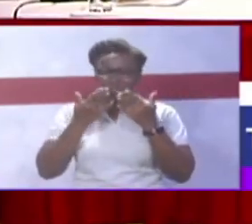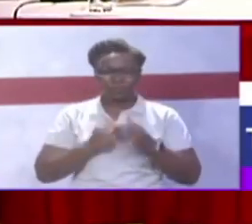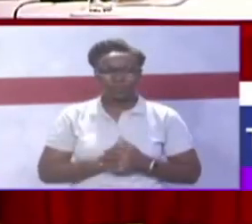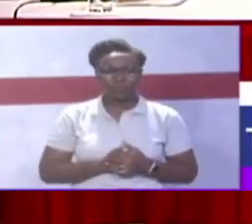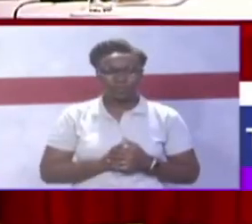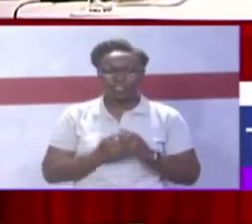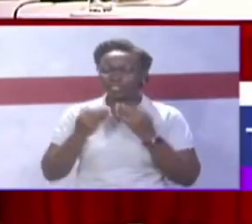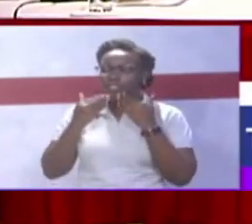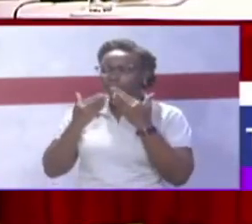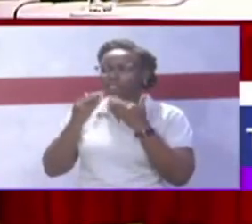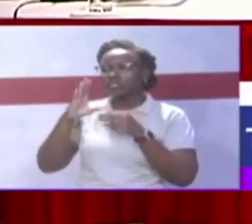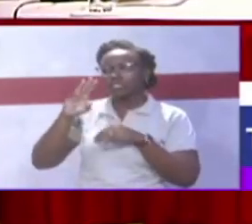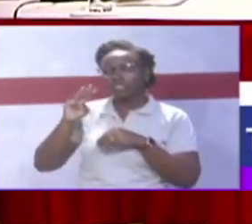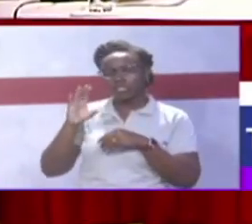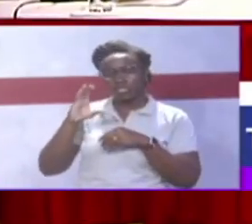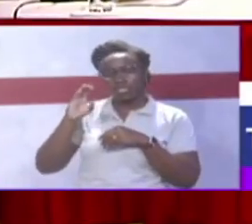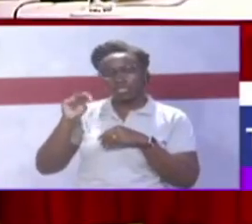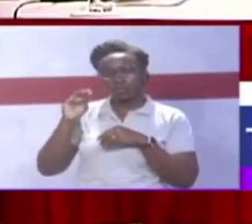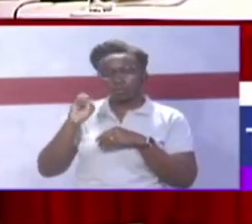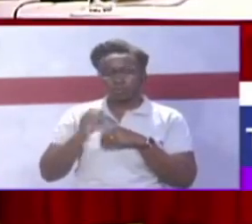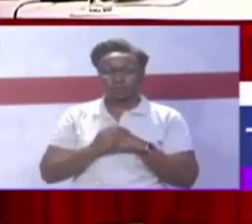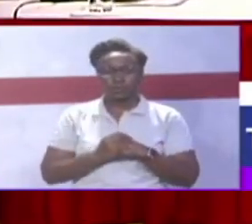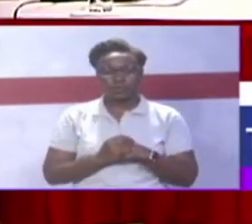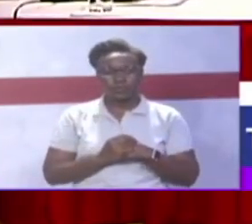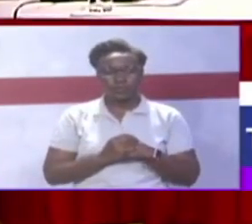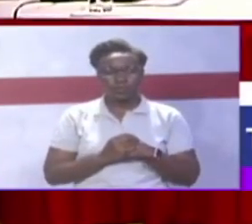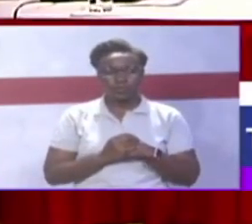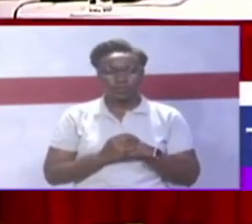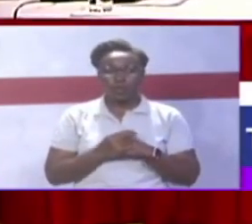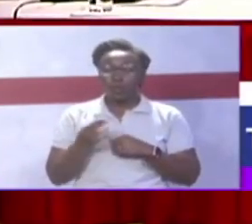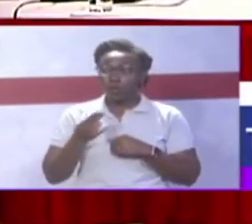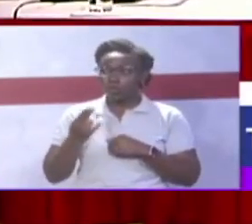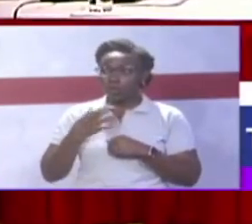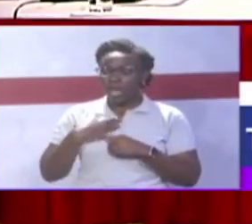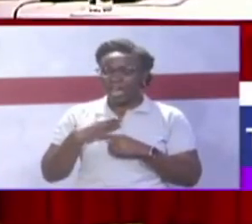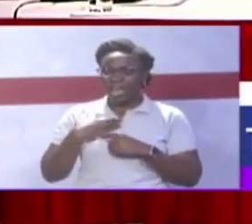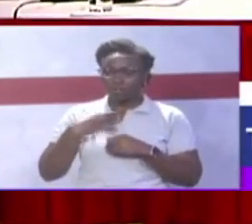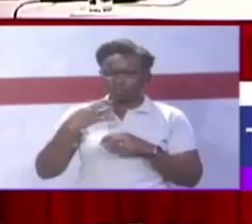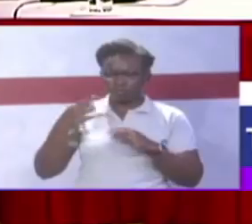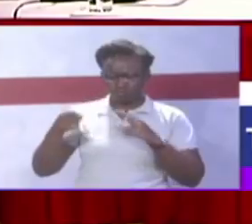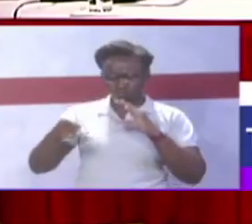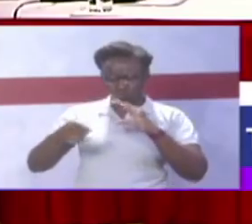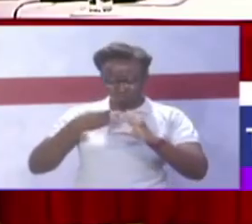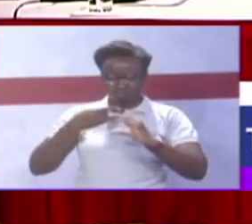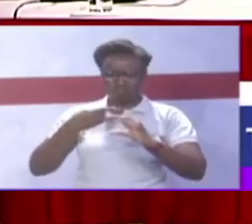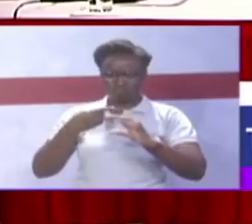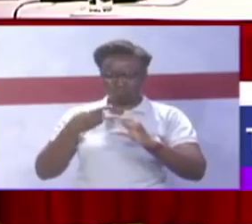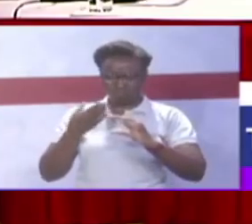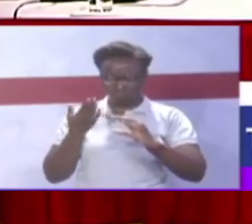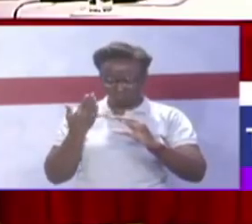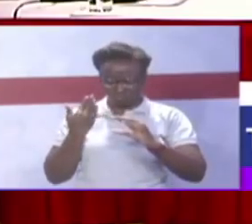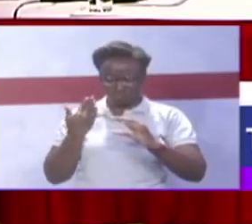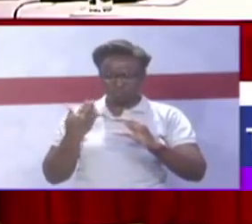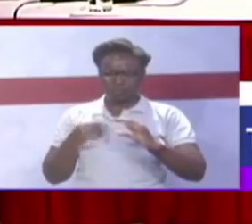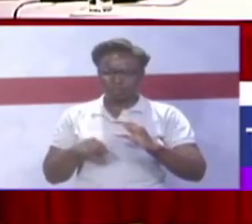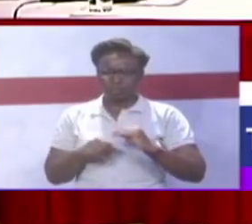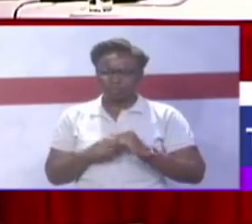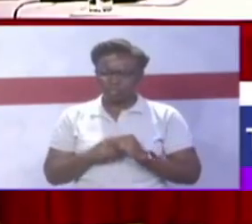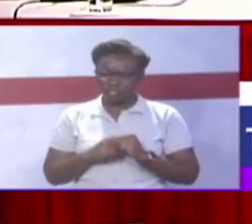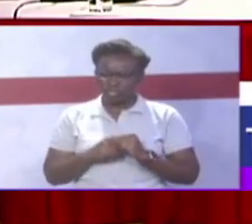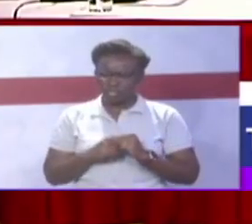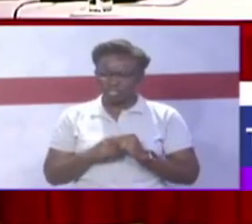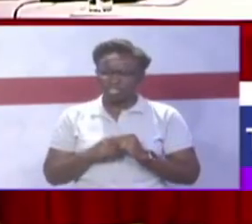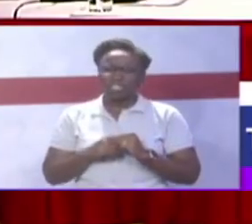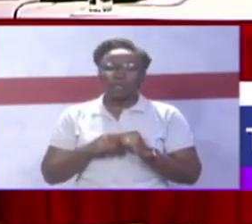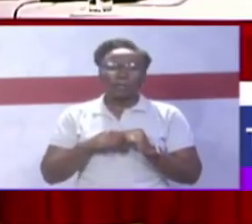Thank you very much, CMO. I did receive a text message a little while ago to Mr. Teixeira. The question